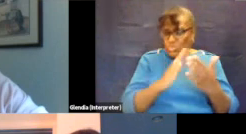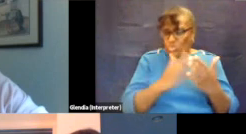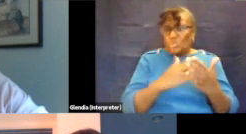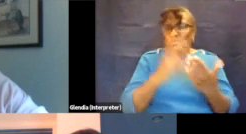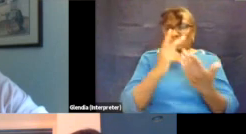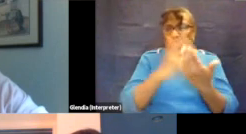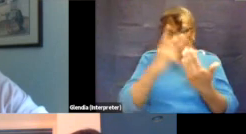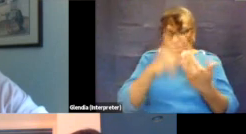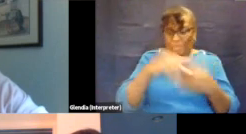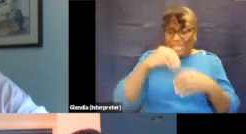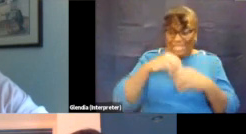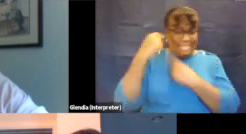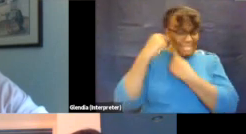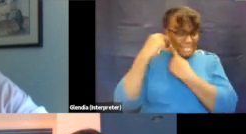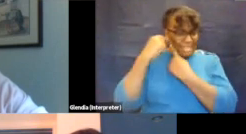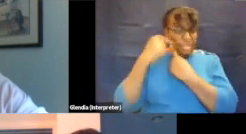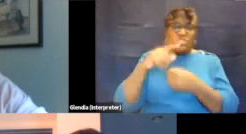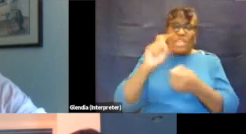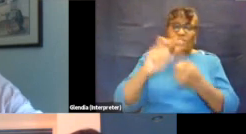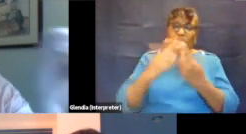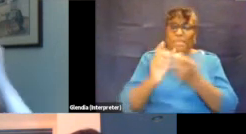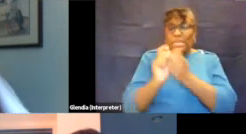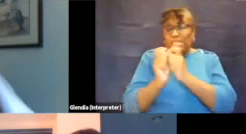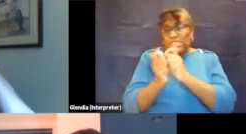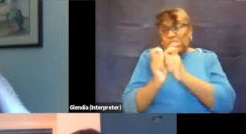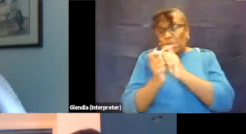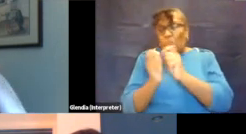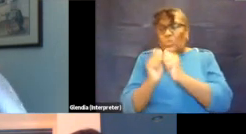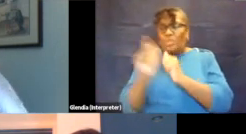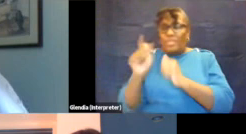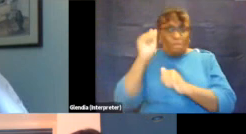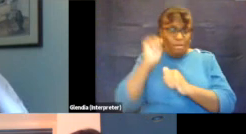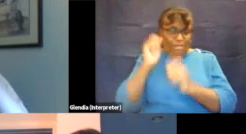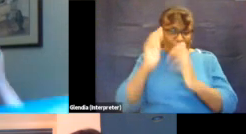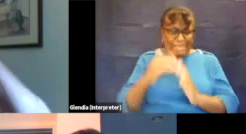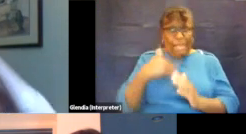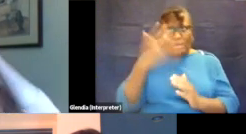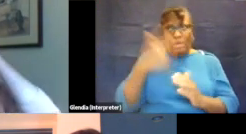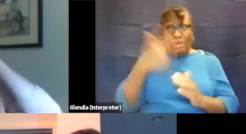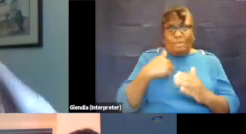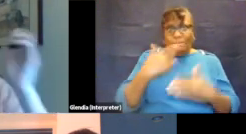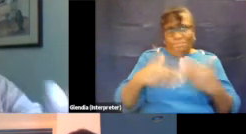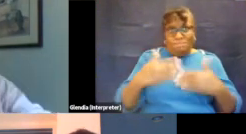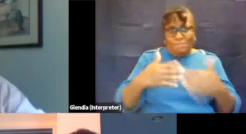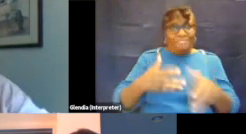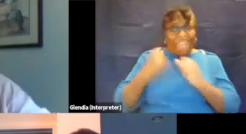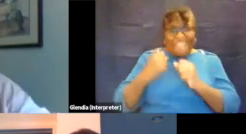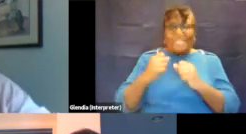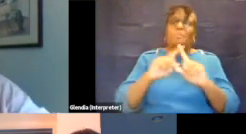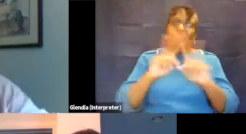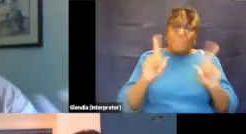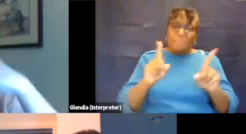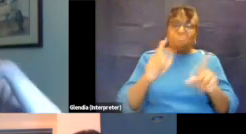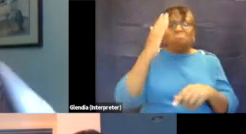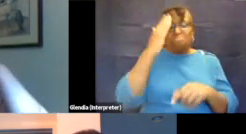to be made by your audiologist. So I know I went through that pretty fast, but I know we covered a